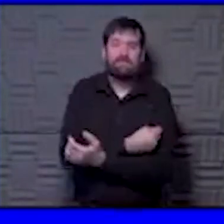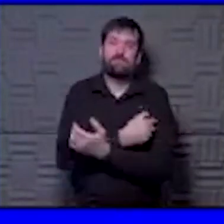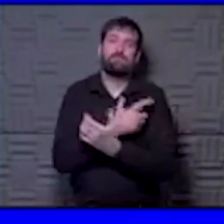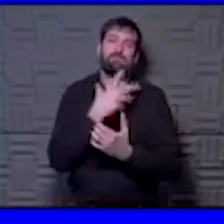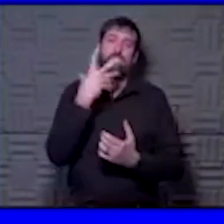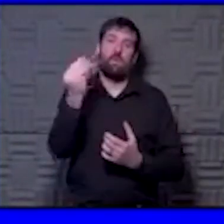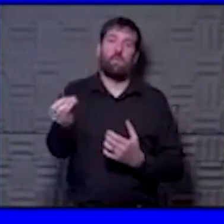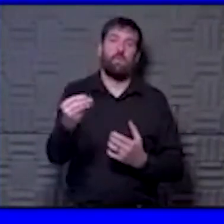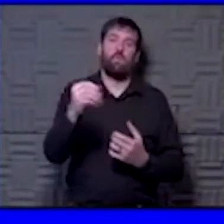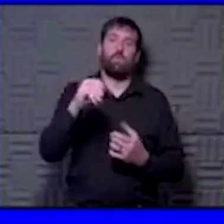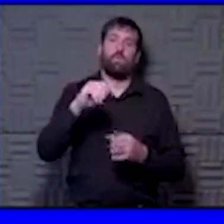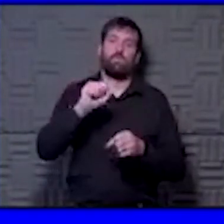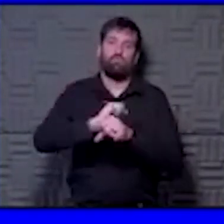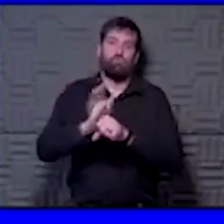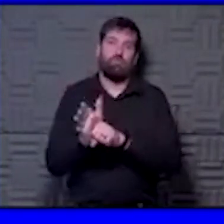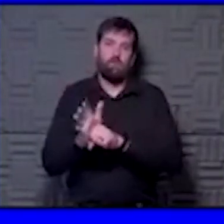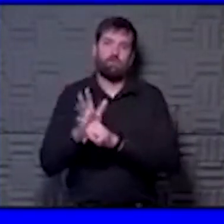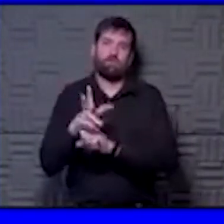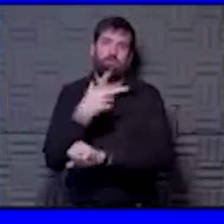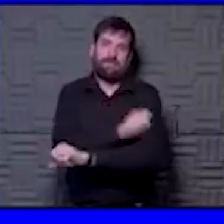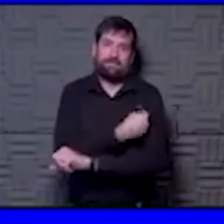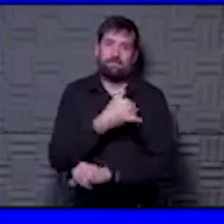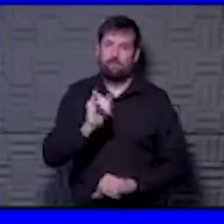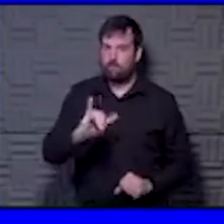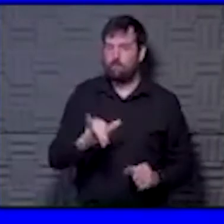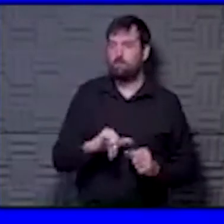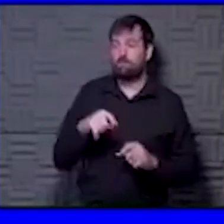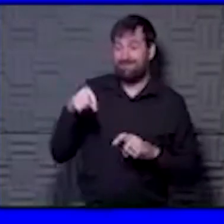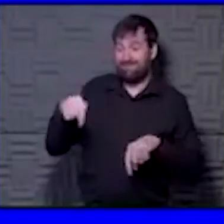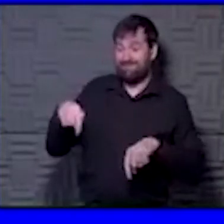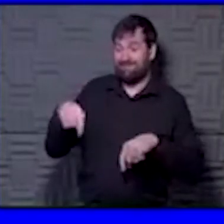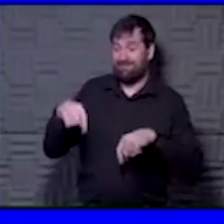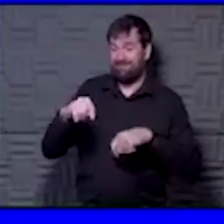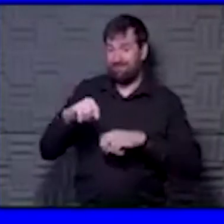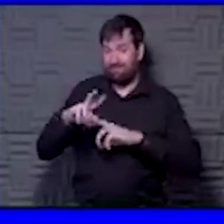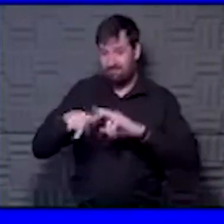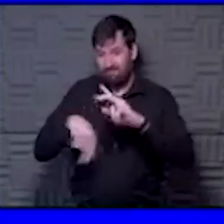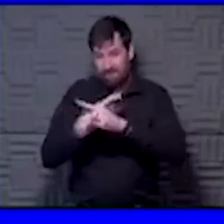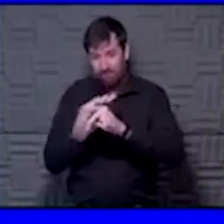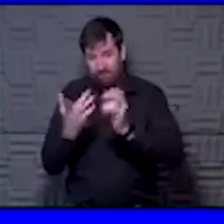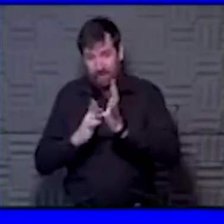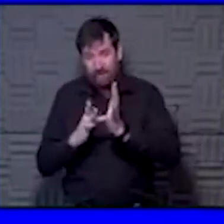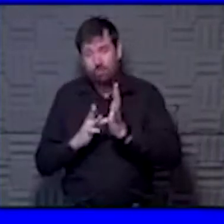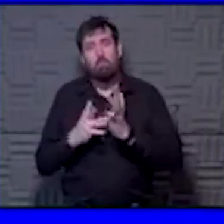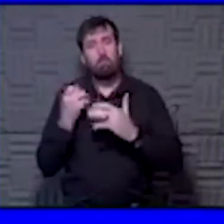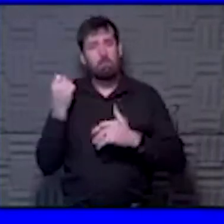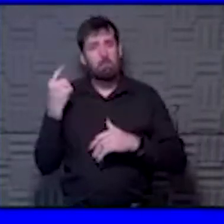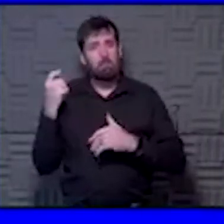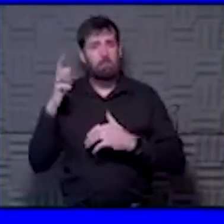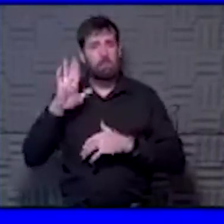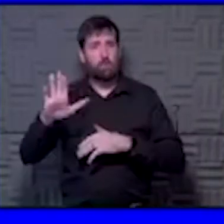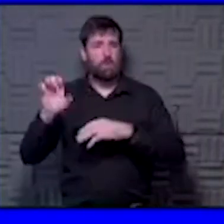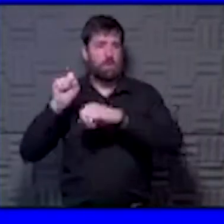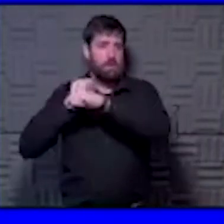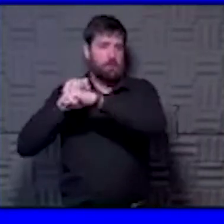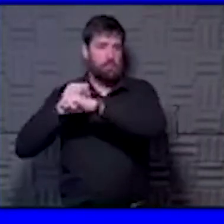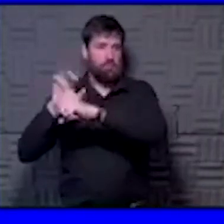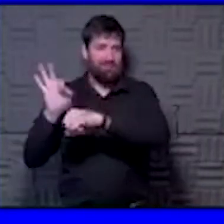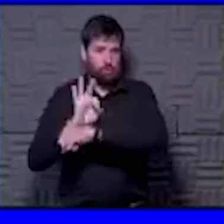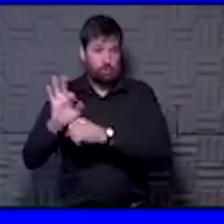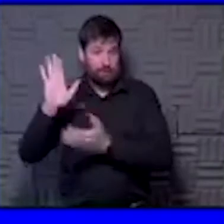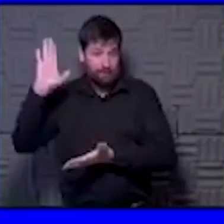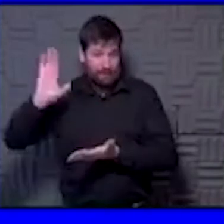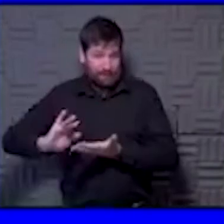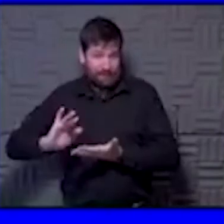get this. They probably have a sense that this immune suppression that you're on, while decreasing your immune function, will still